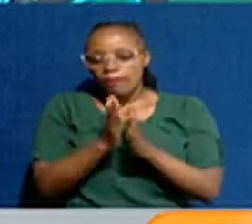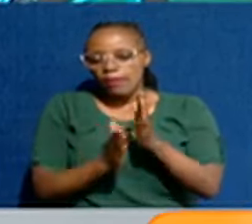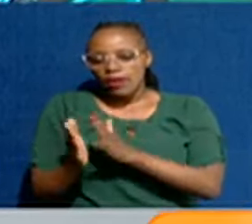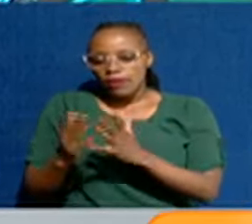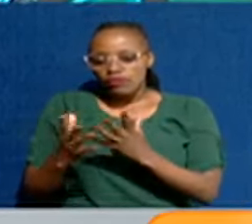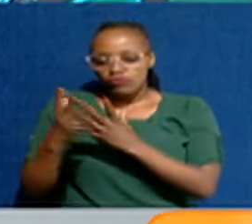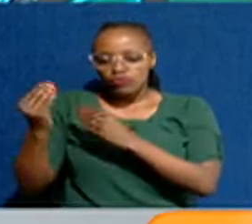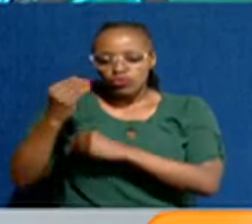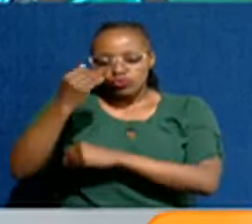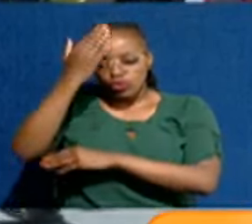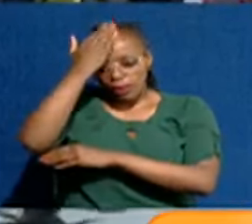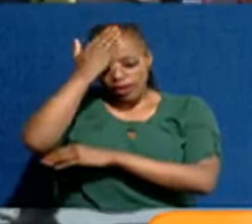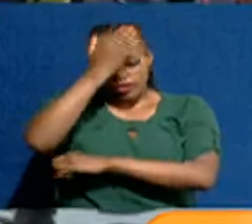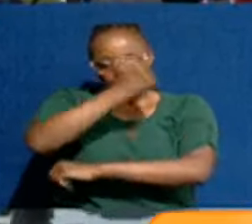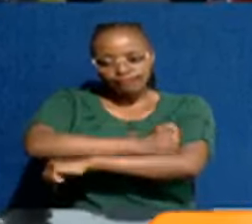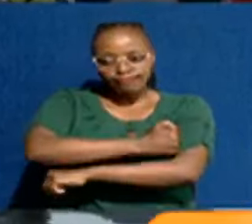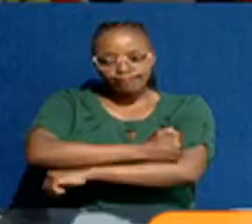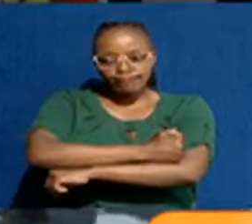Monday.